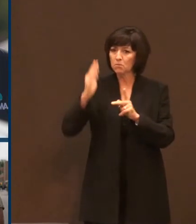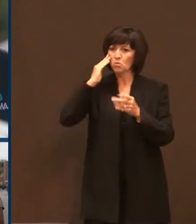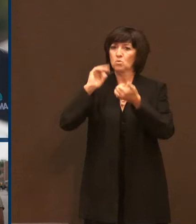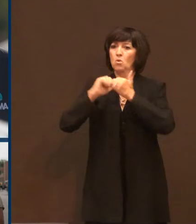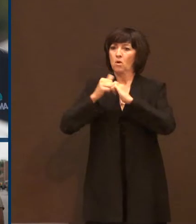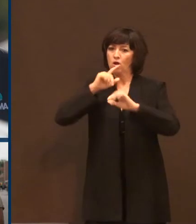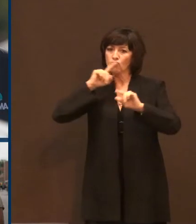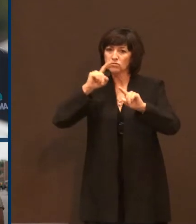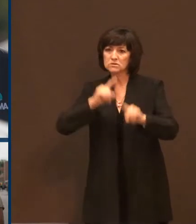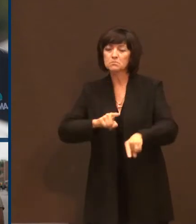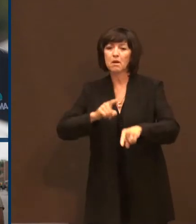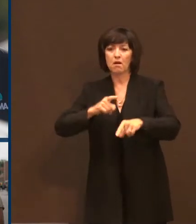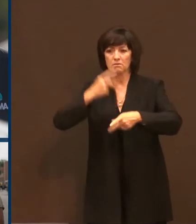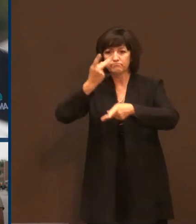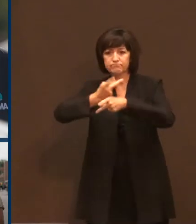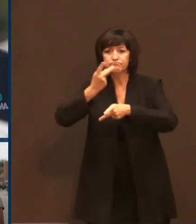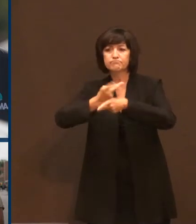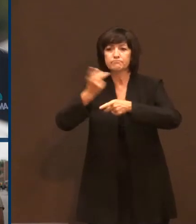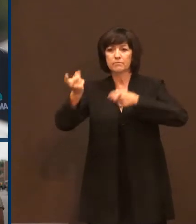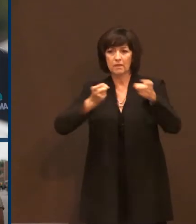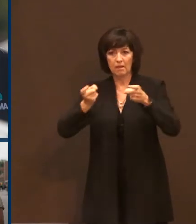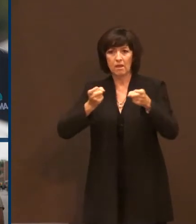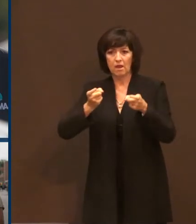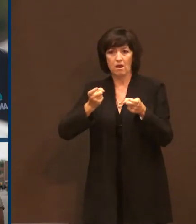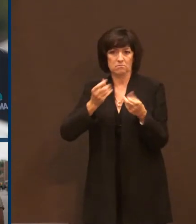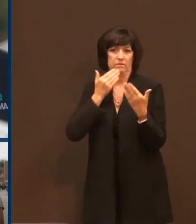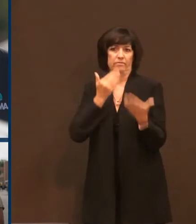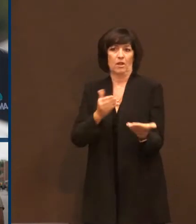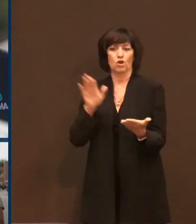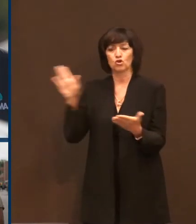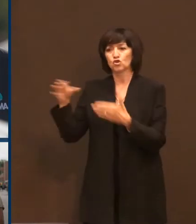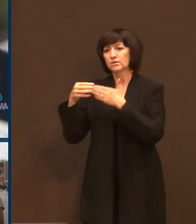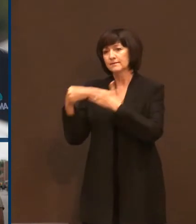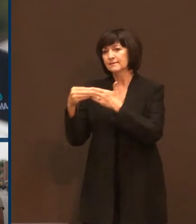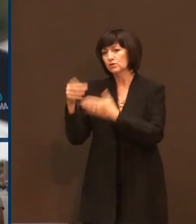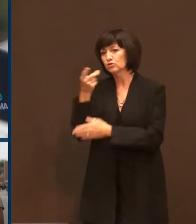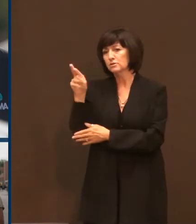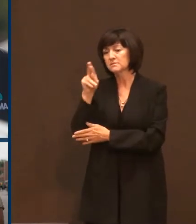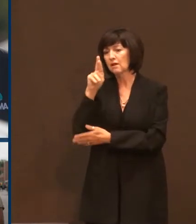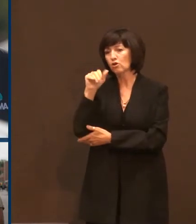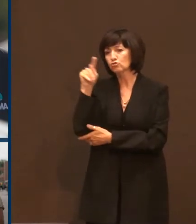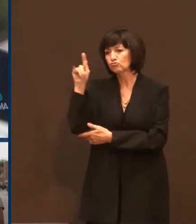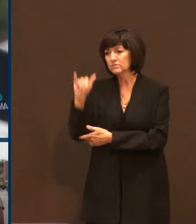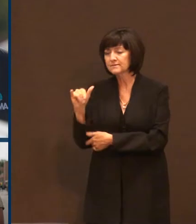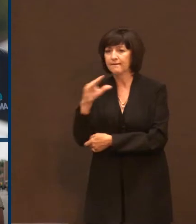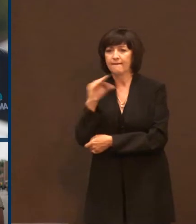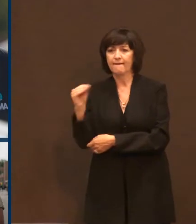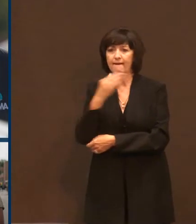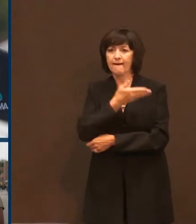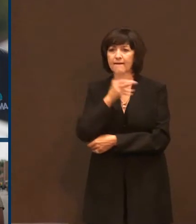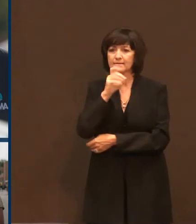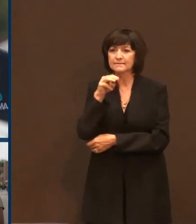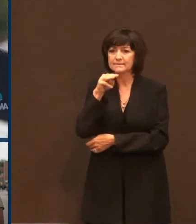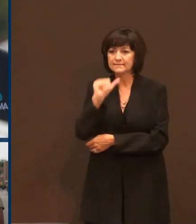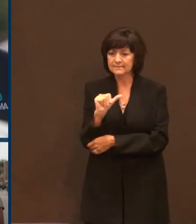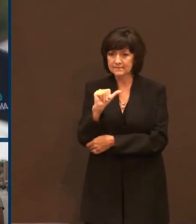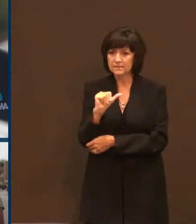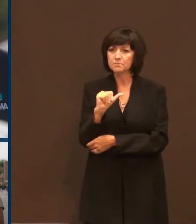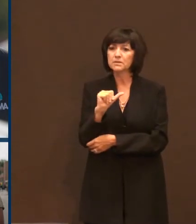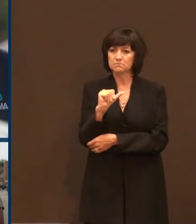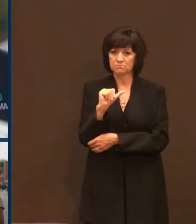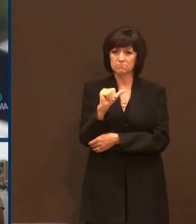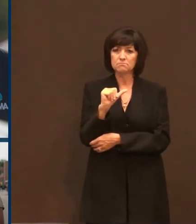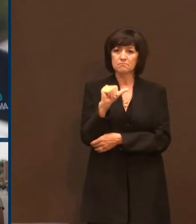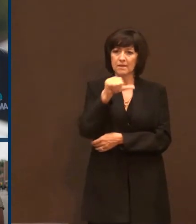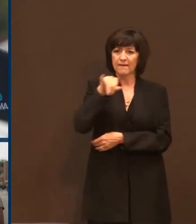her team at Public Health, and A.J. Schall and his team, both at DEMA at the state level and our